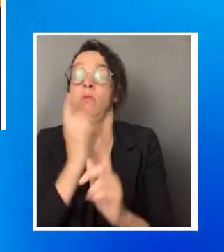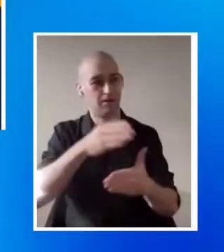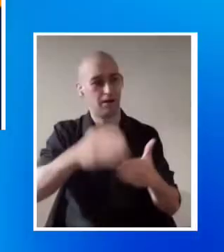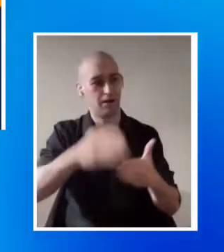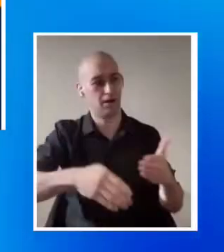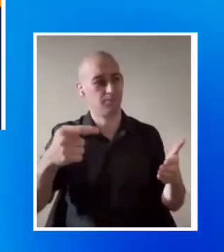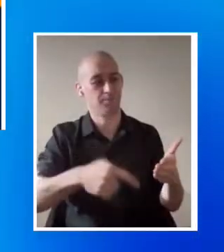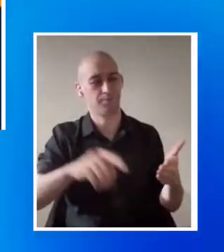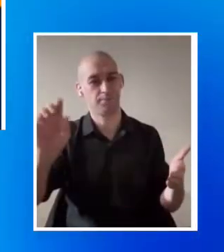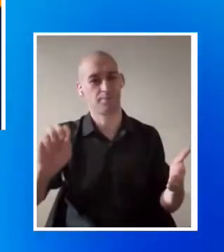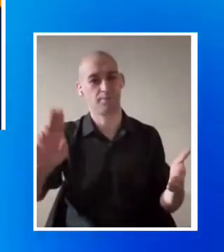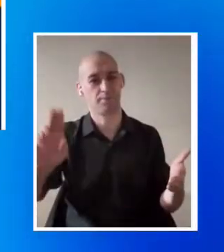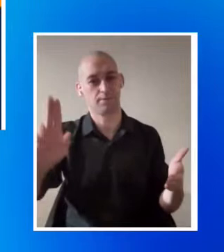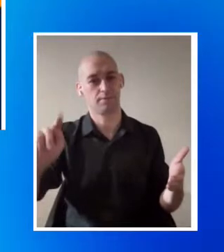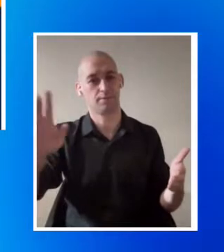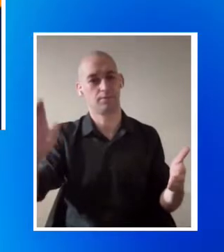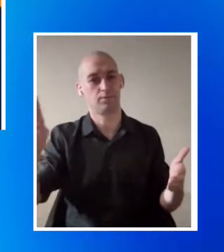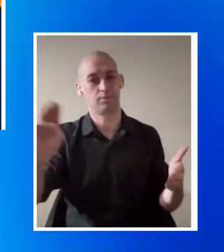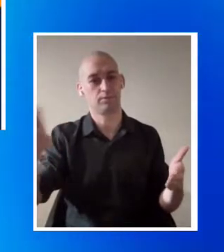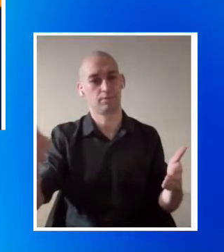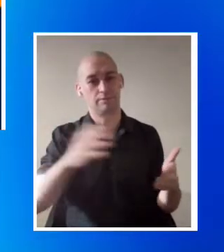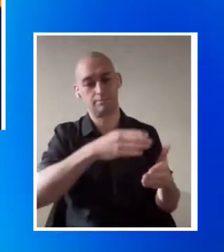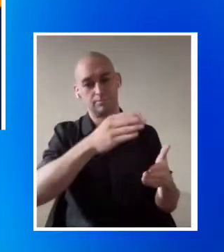development in the following ways.